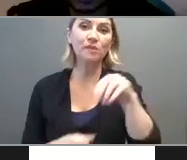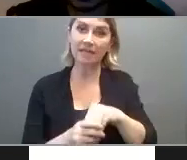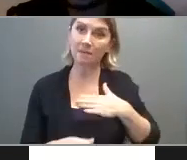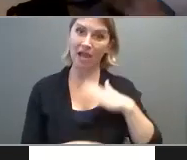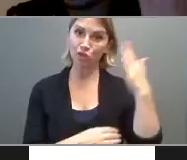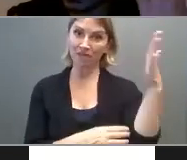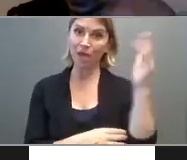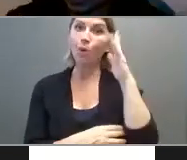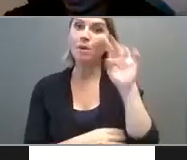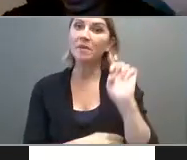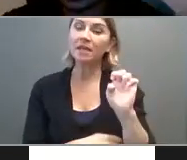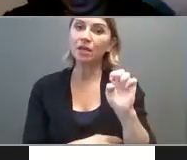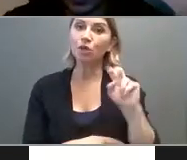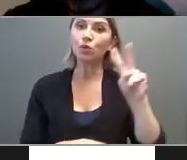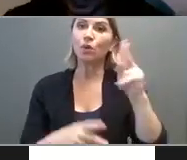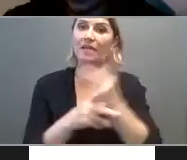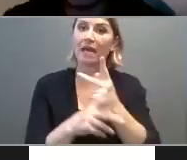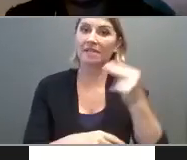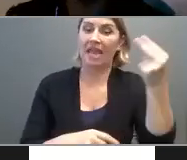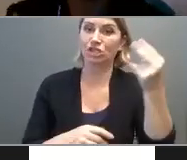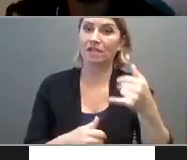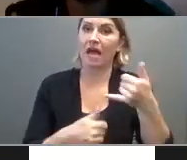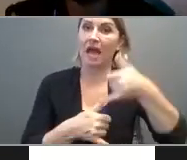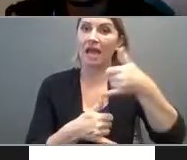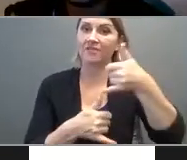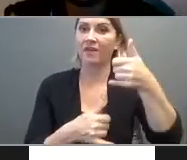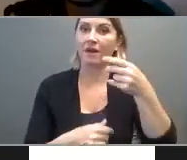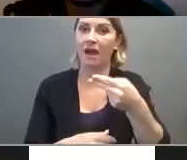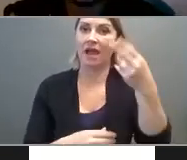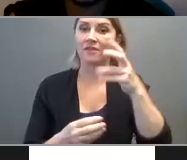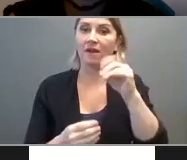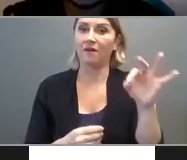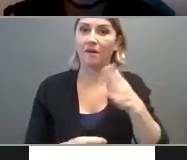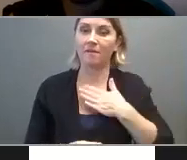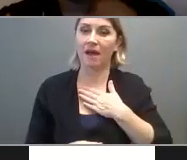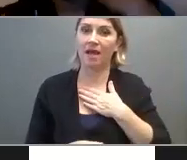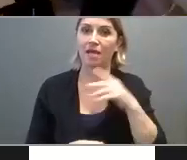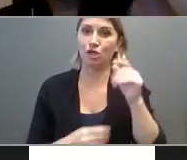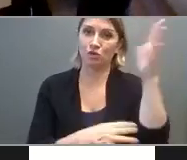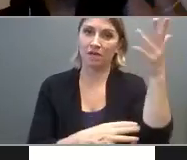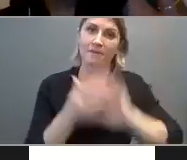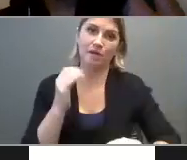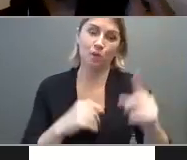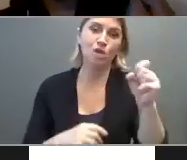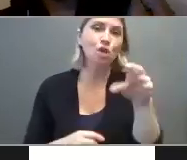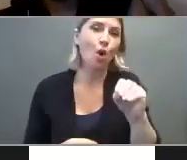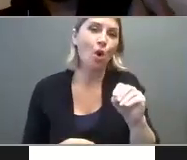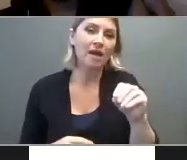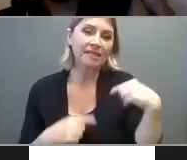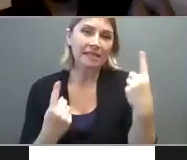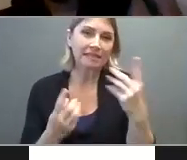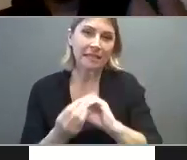is going to be 2 times h, that is the height of my tree, minus of 1. So in this case, since the number